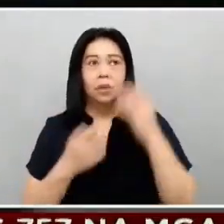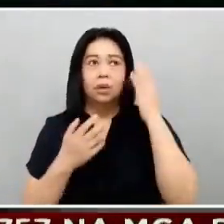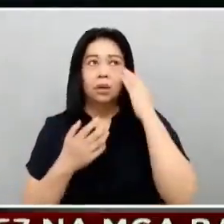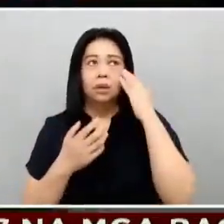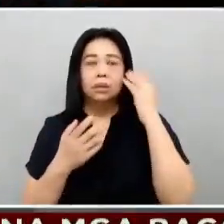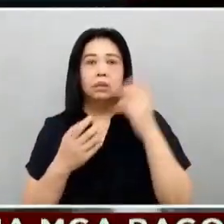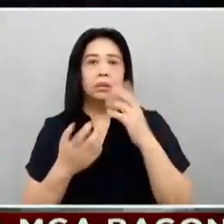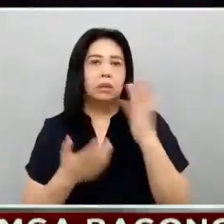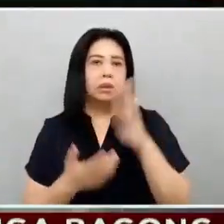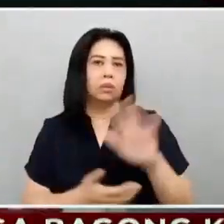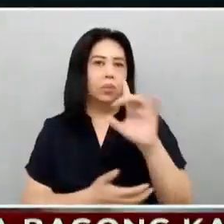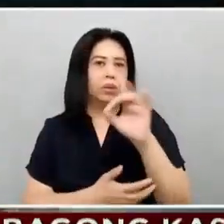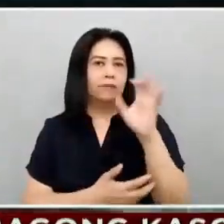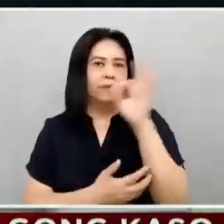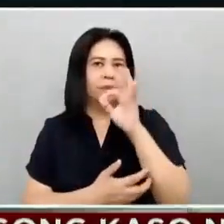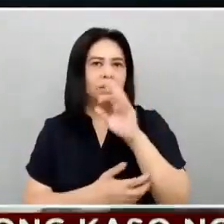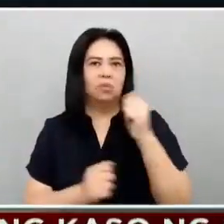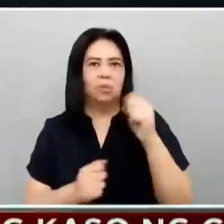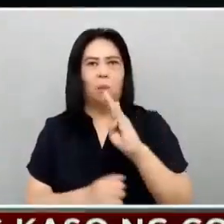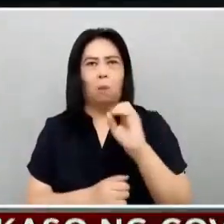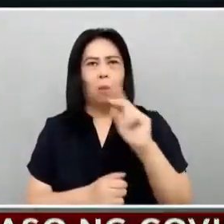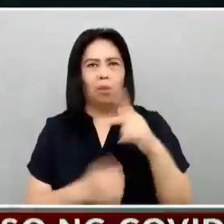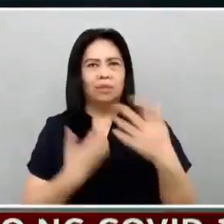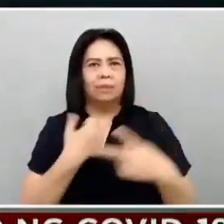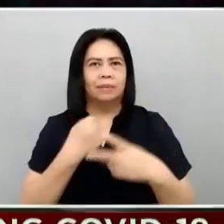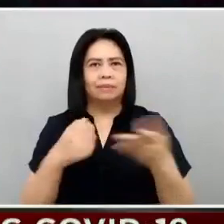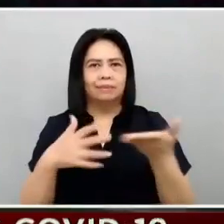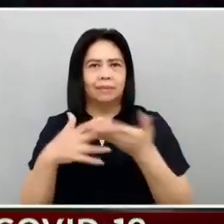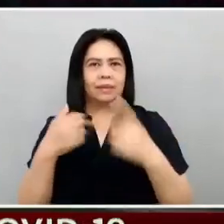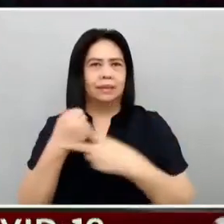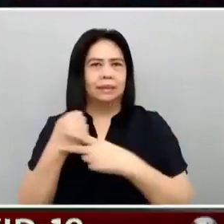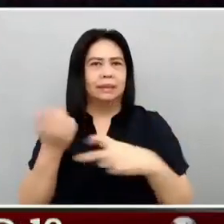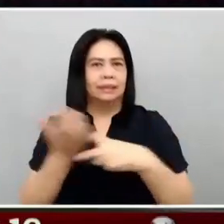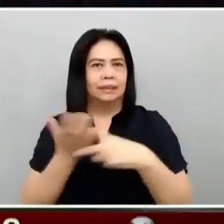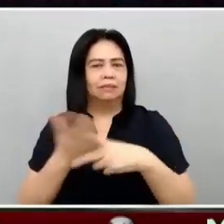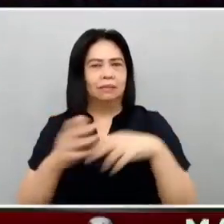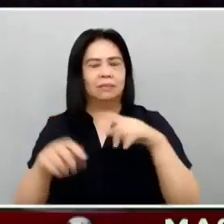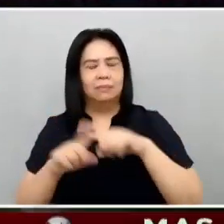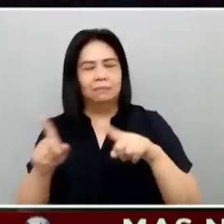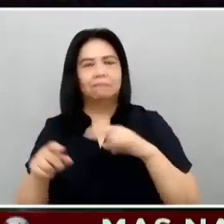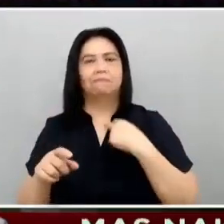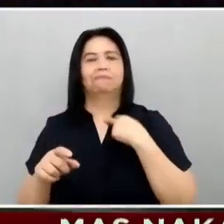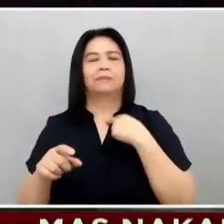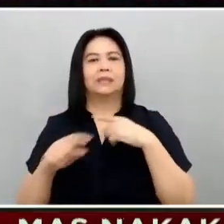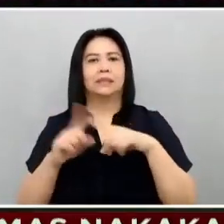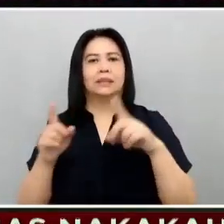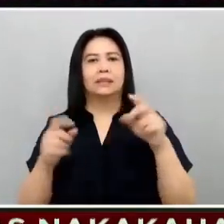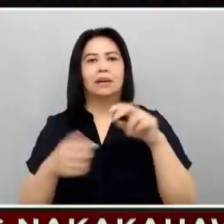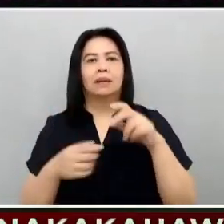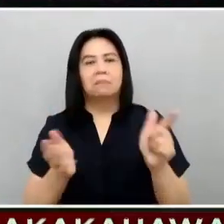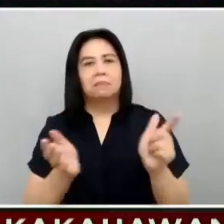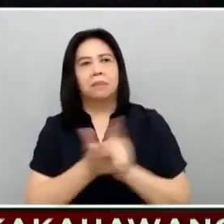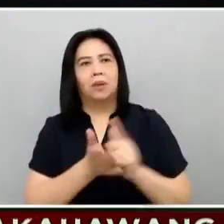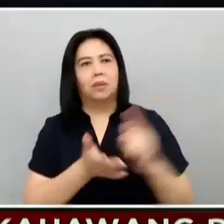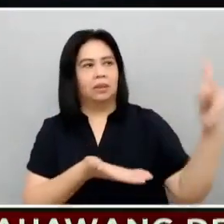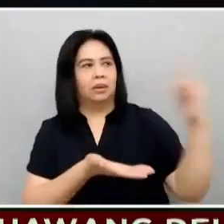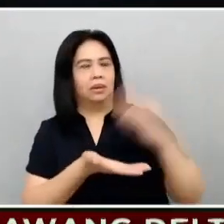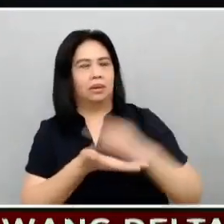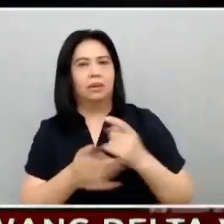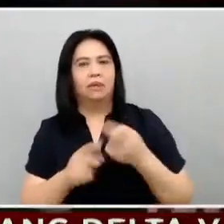100 Filipinos are booked on this flight, which will be affected by the travel ban from Indonesia. Per